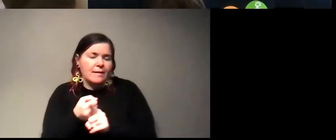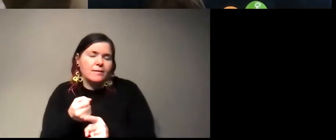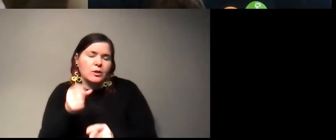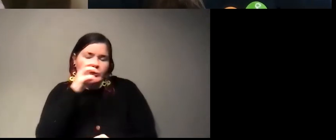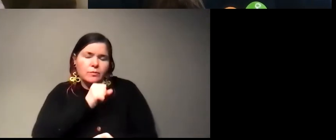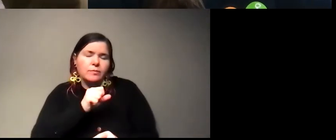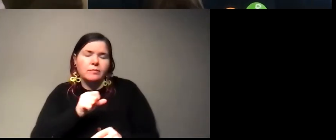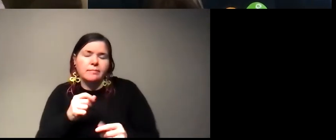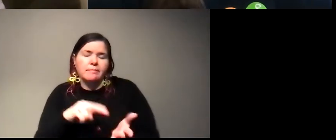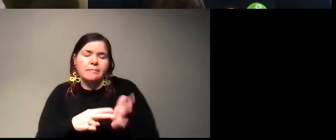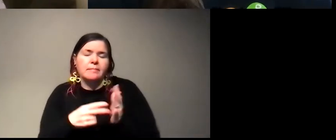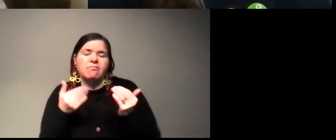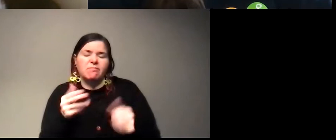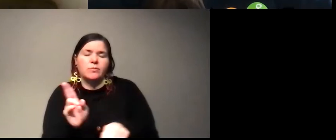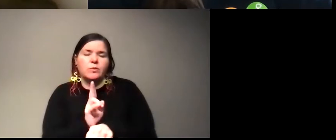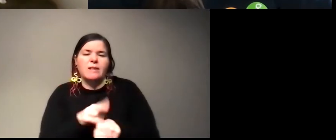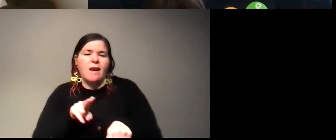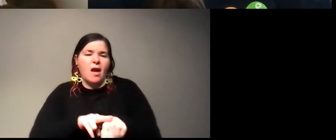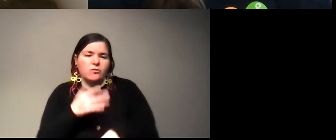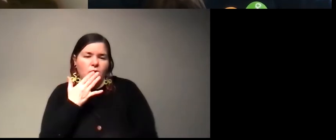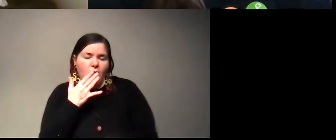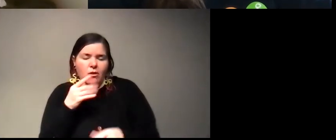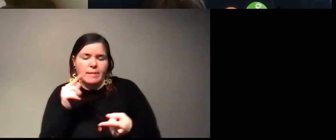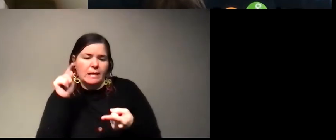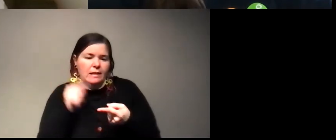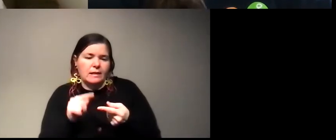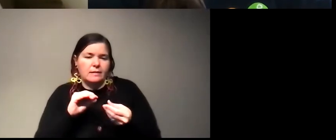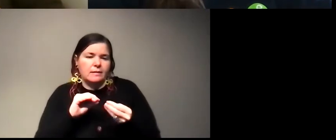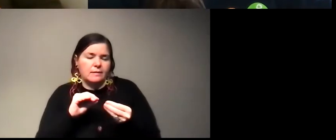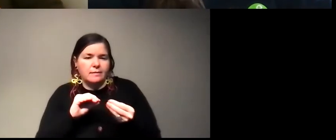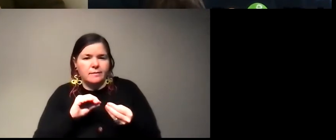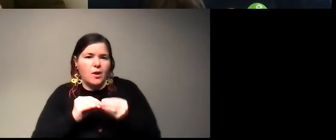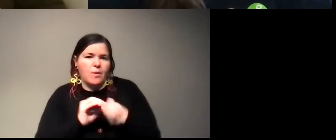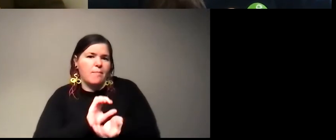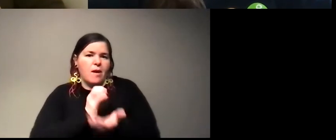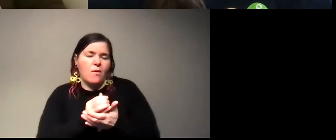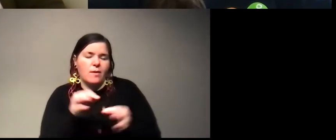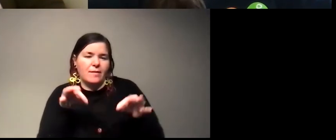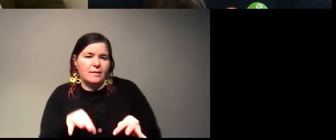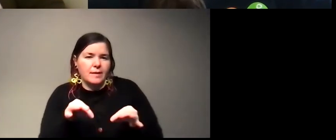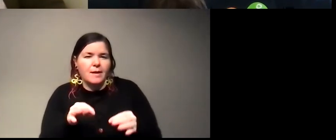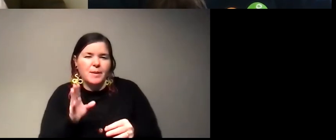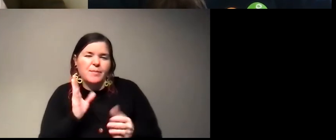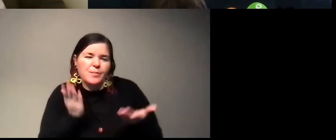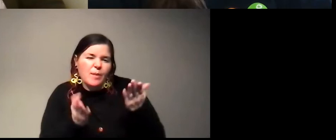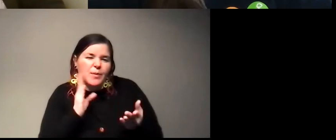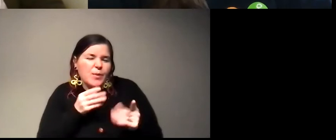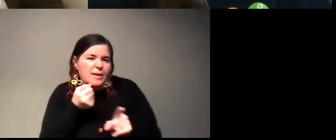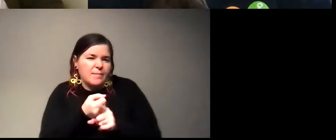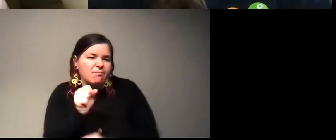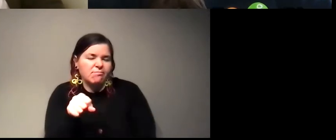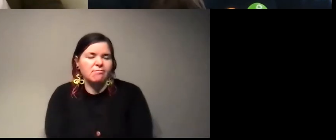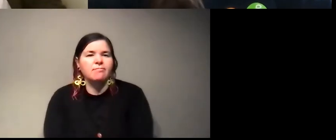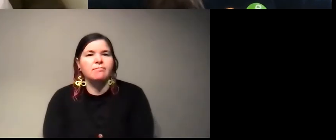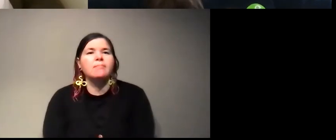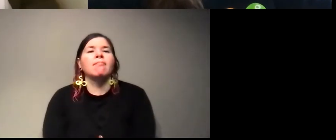use natural colored thread because that would have the least amount of dyes on it, but it probably is going to affect it a little bit.